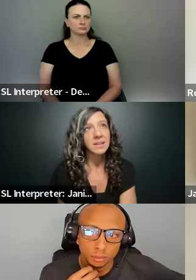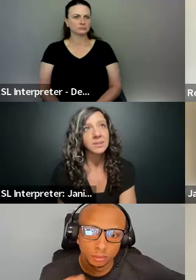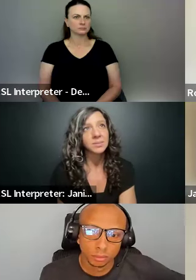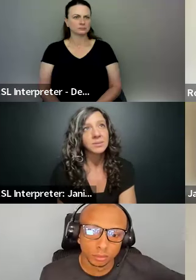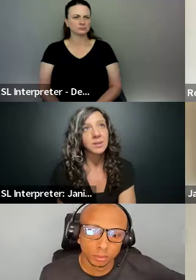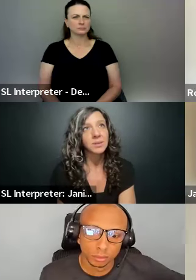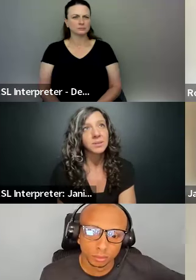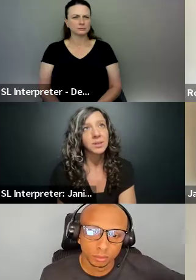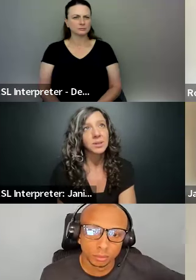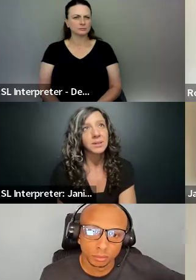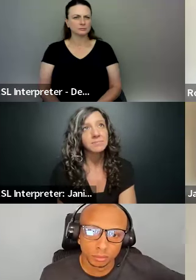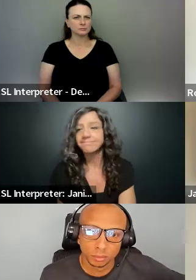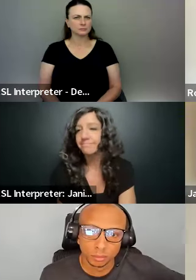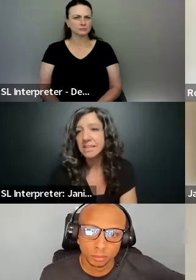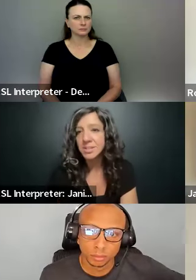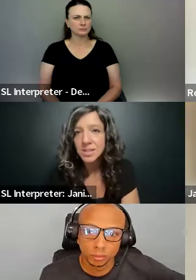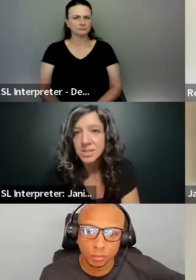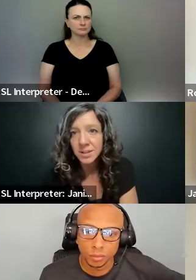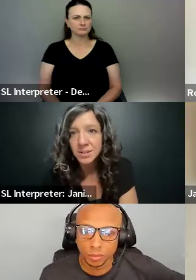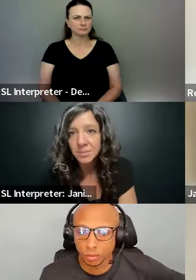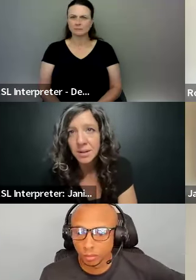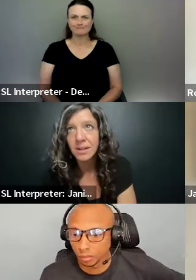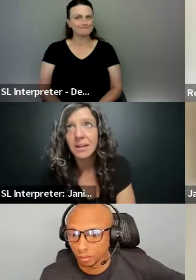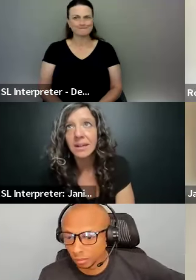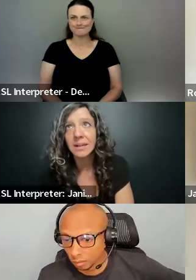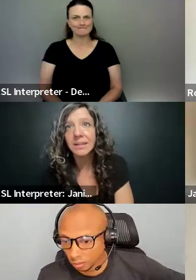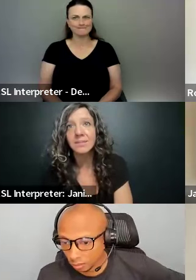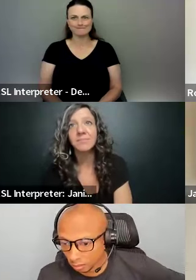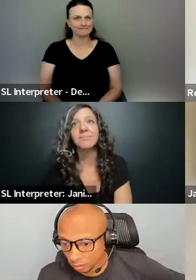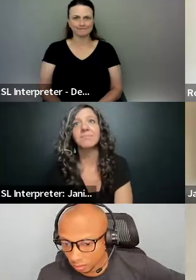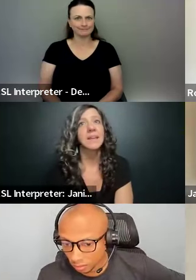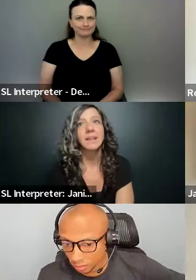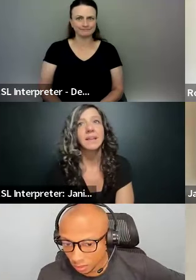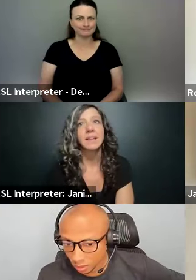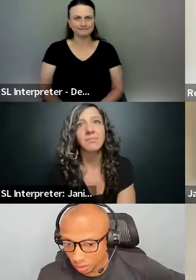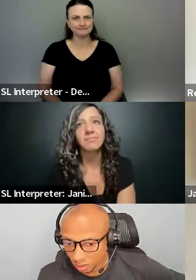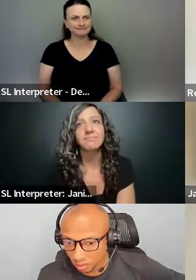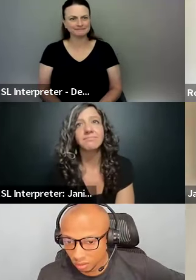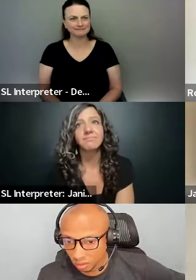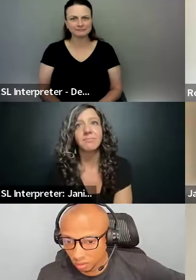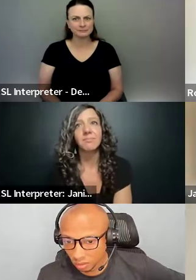one second, the interpreter is not quite sure. Did you catch that other interpreter?